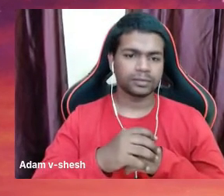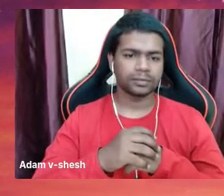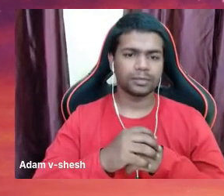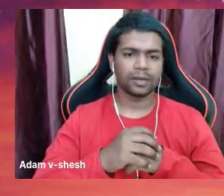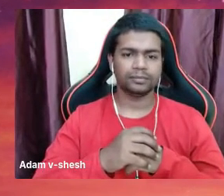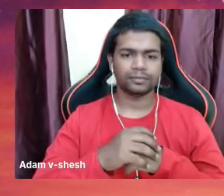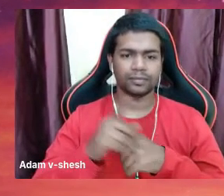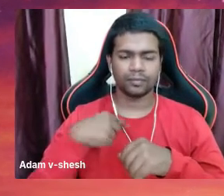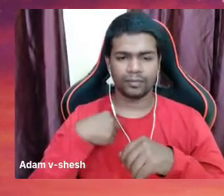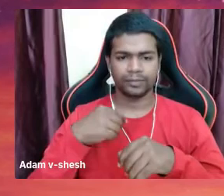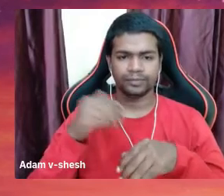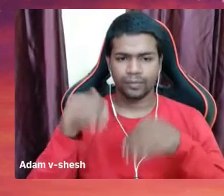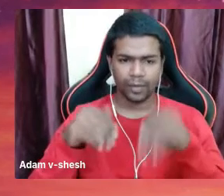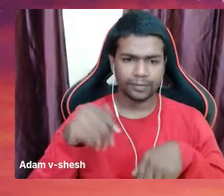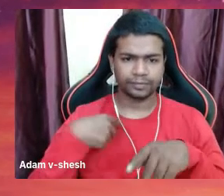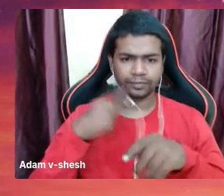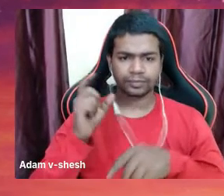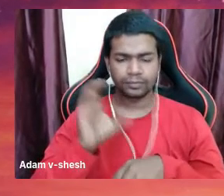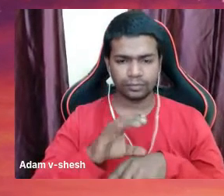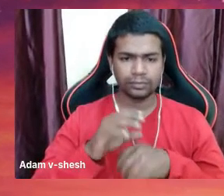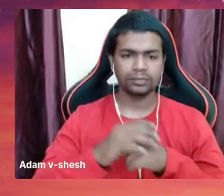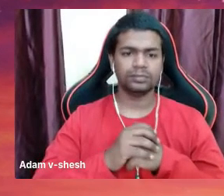of vote with my capital on it